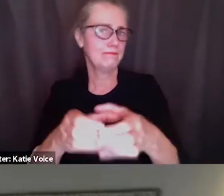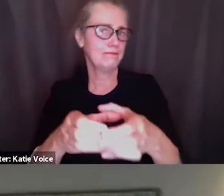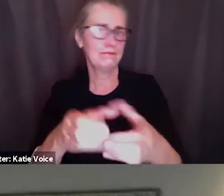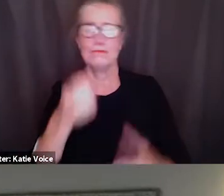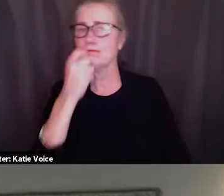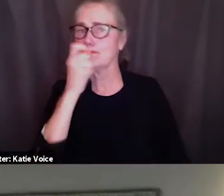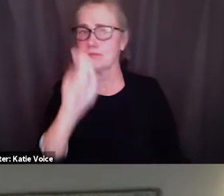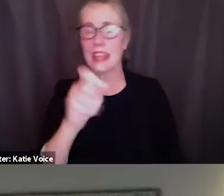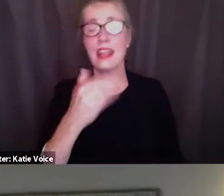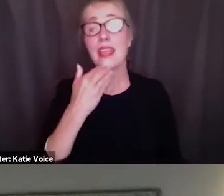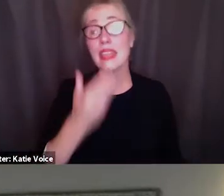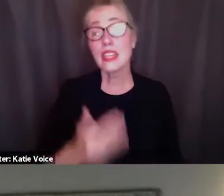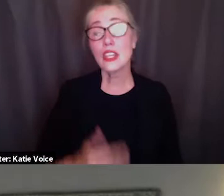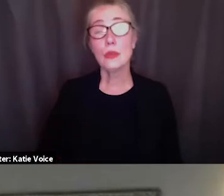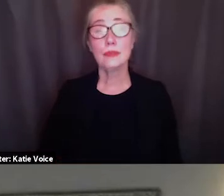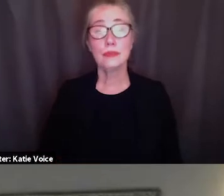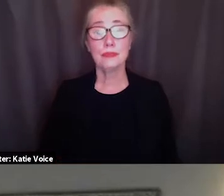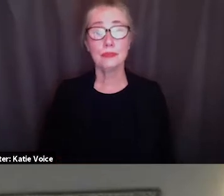Thank you.